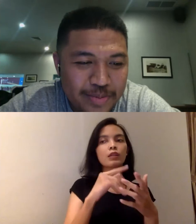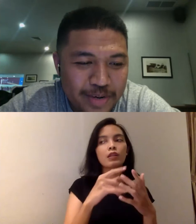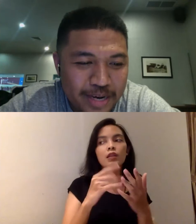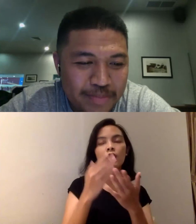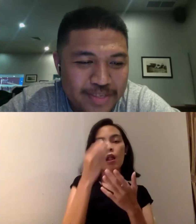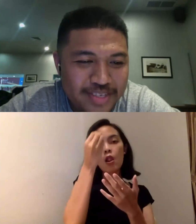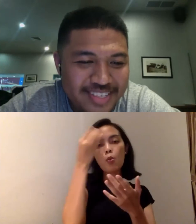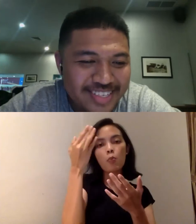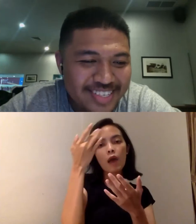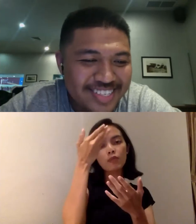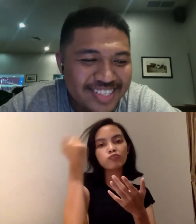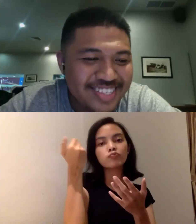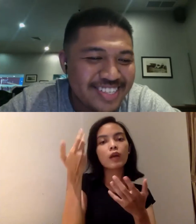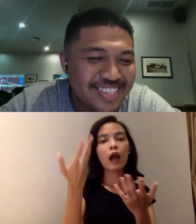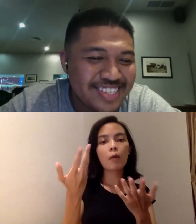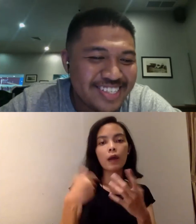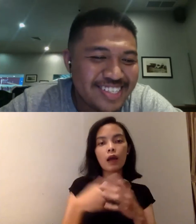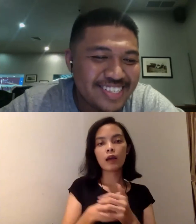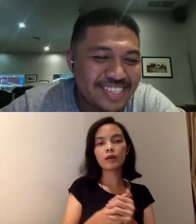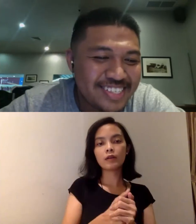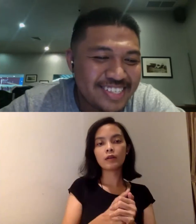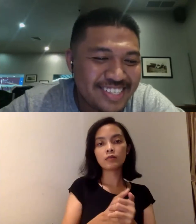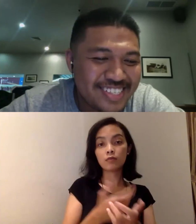Allegra, perhaps?